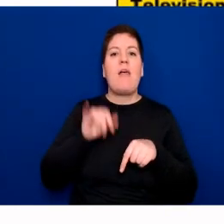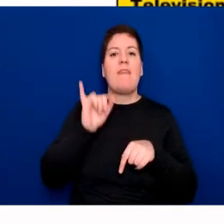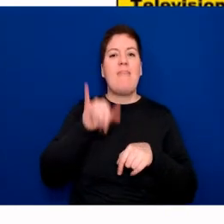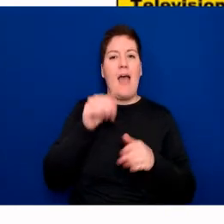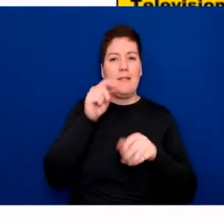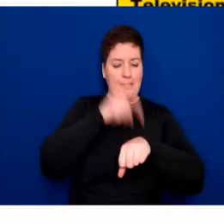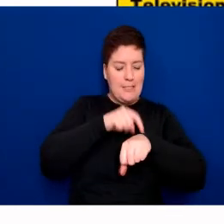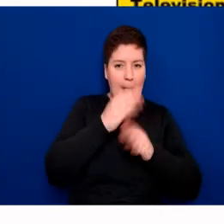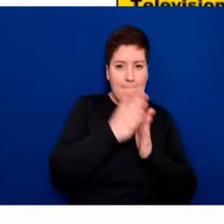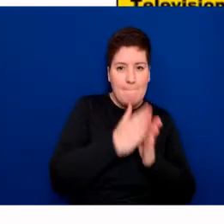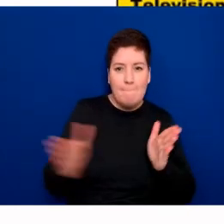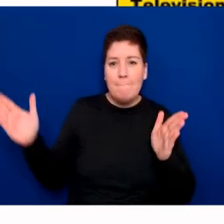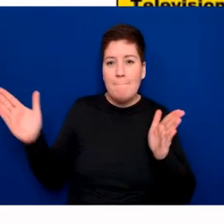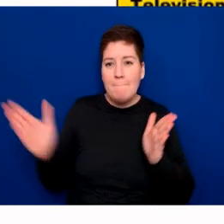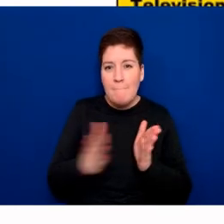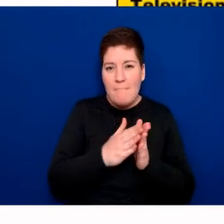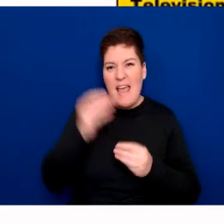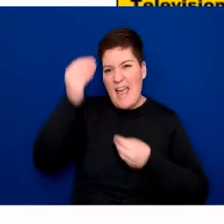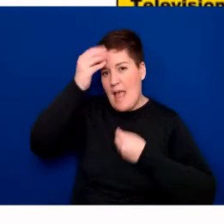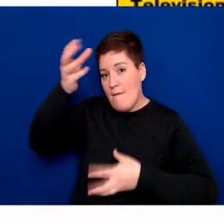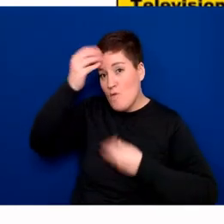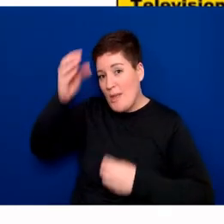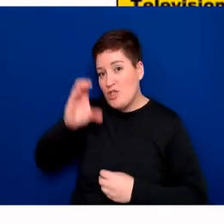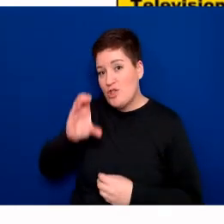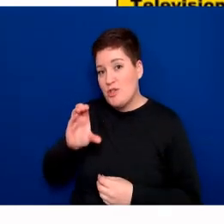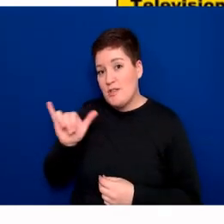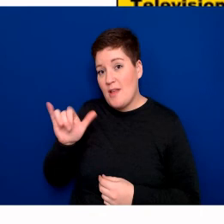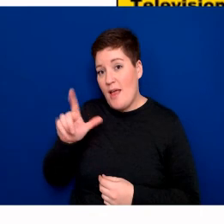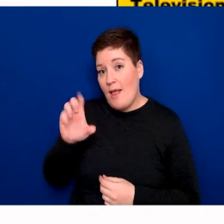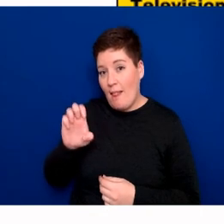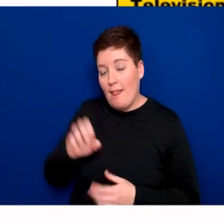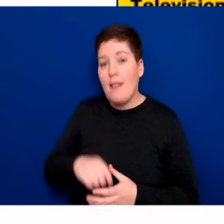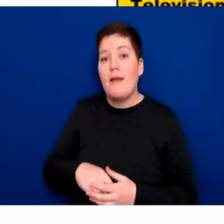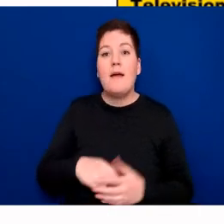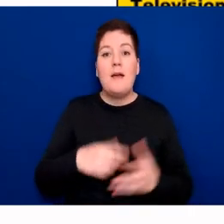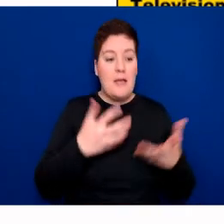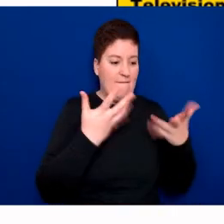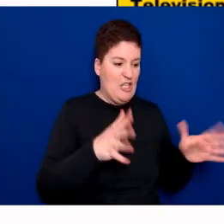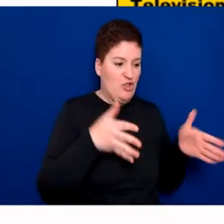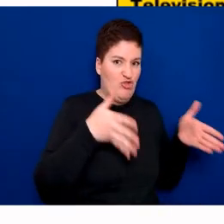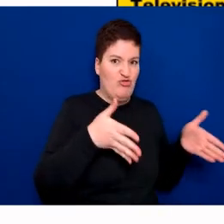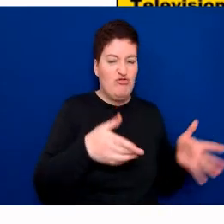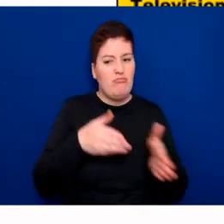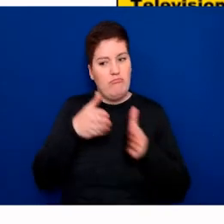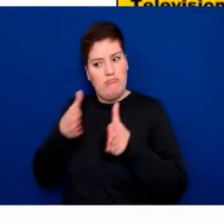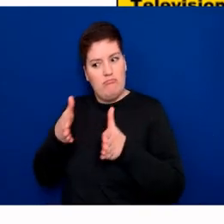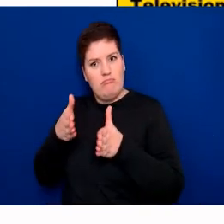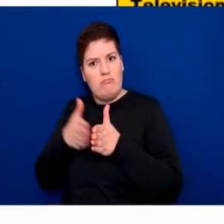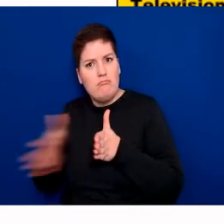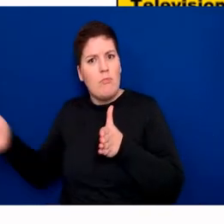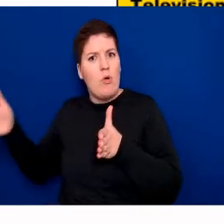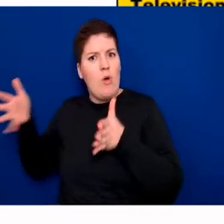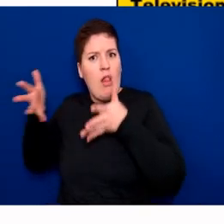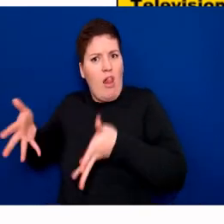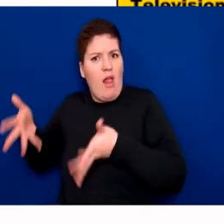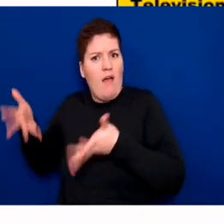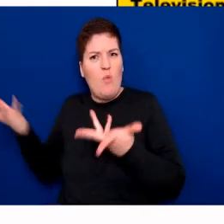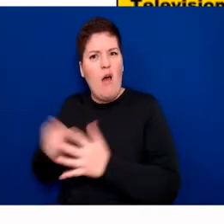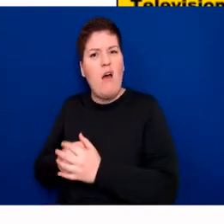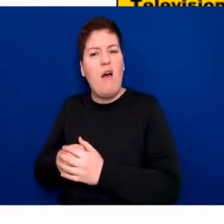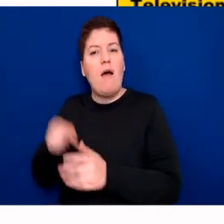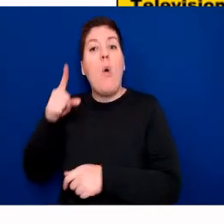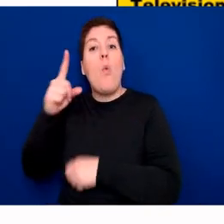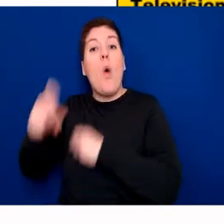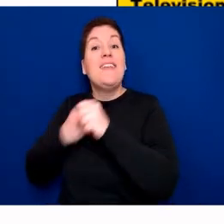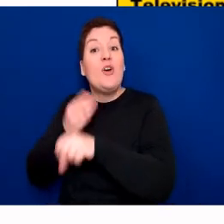So let's get back to the information cycle. A year after an event happens, we start to read about it in books